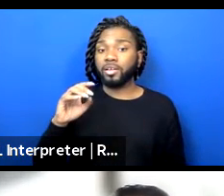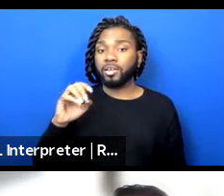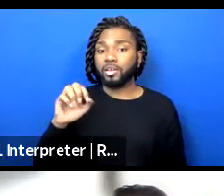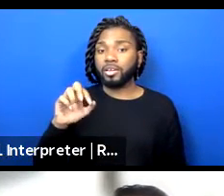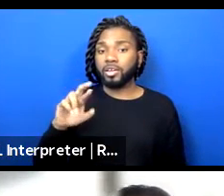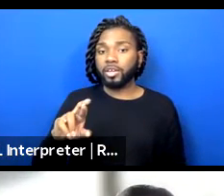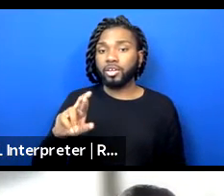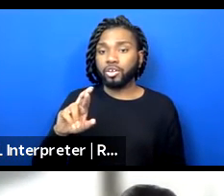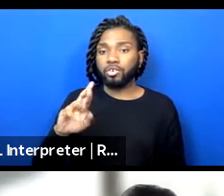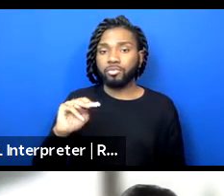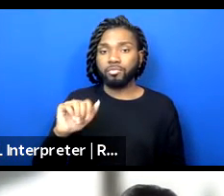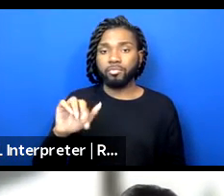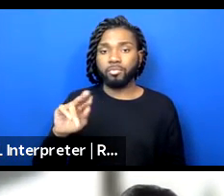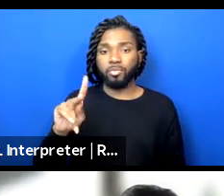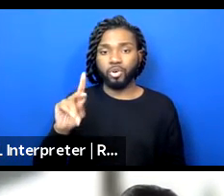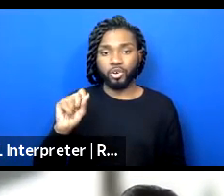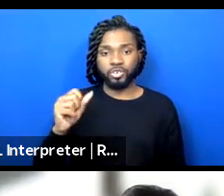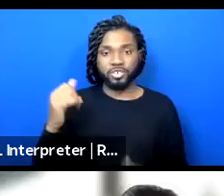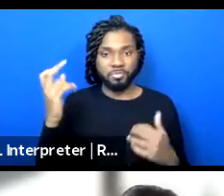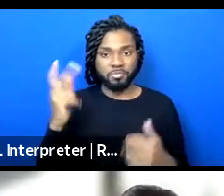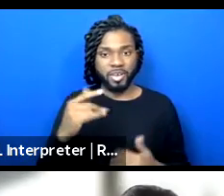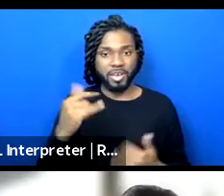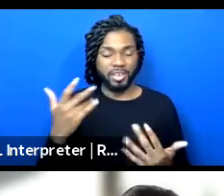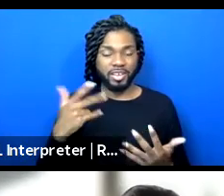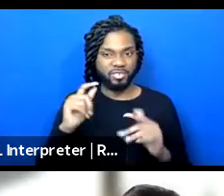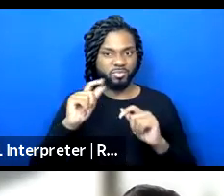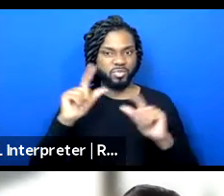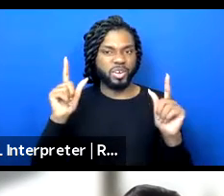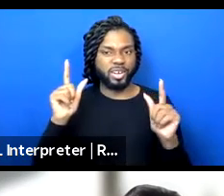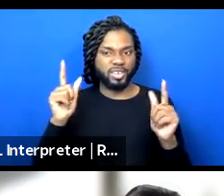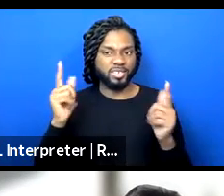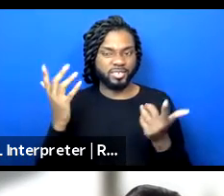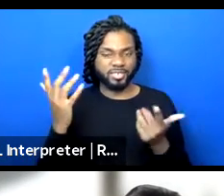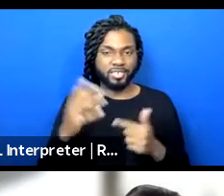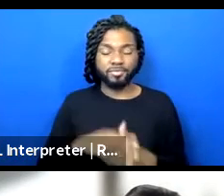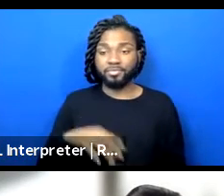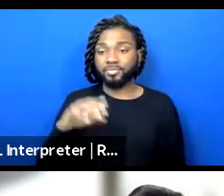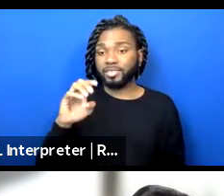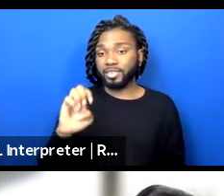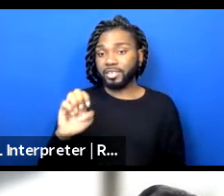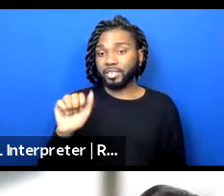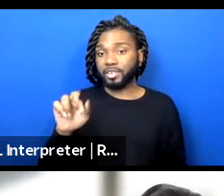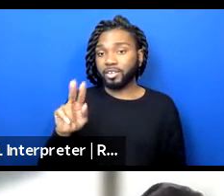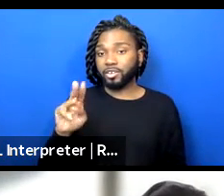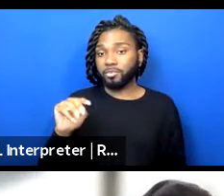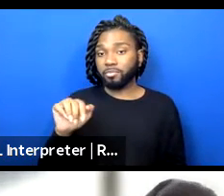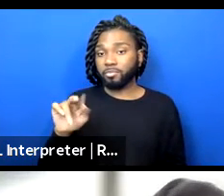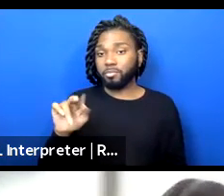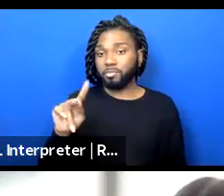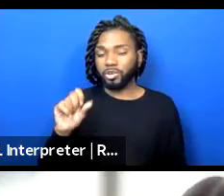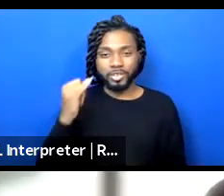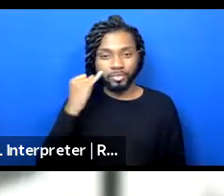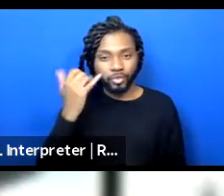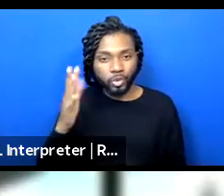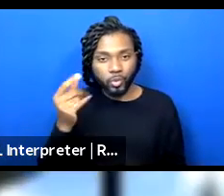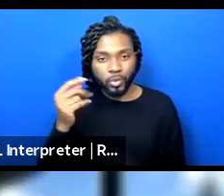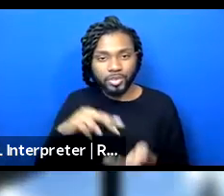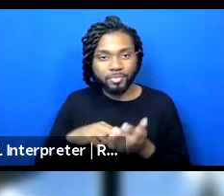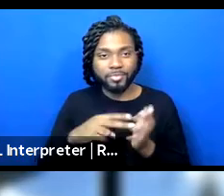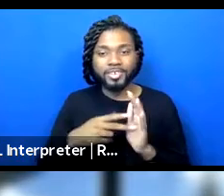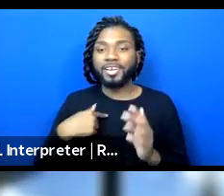like earmarks are back, surprisingly so. Earmarks, if you don't know what I mean, I'm talking